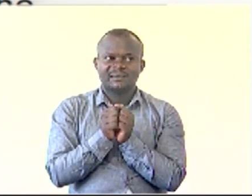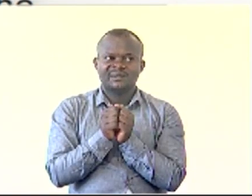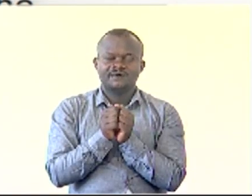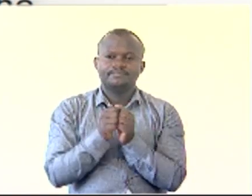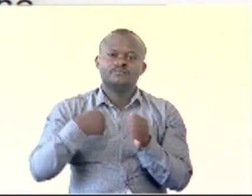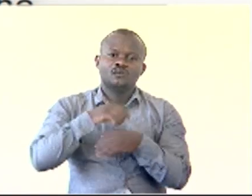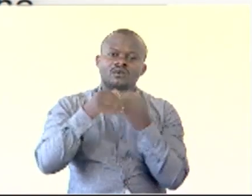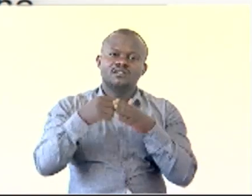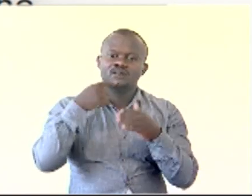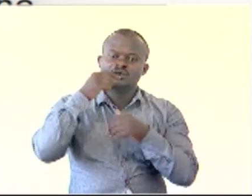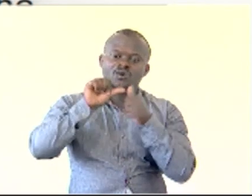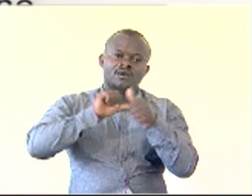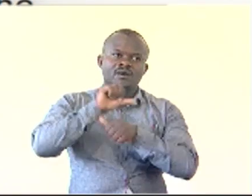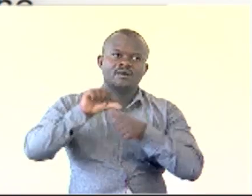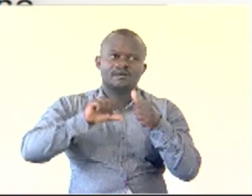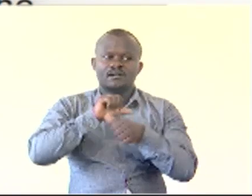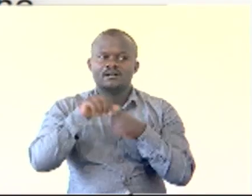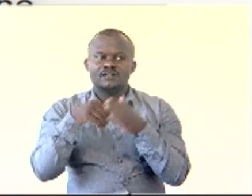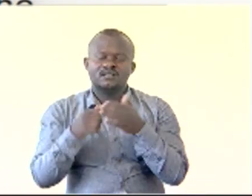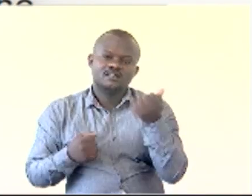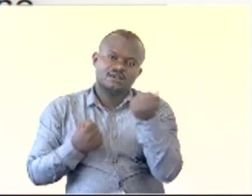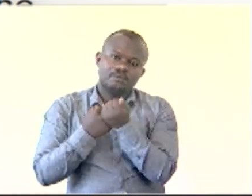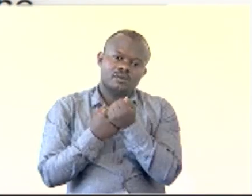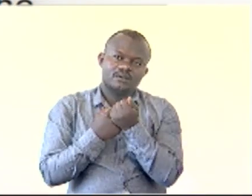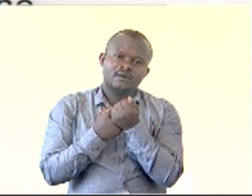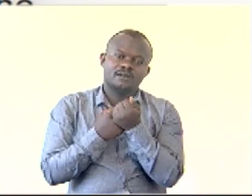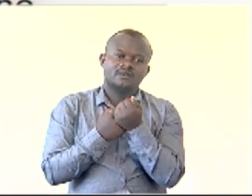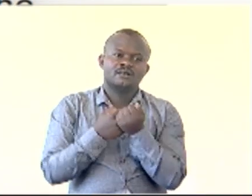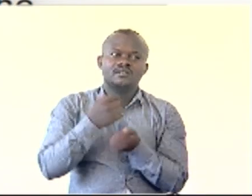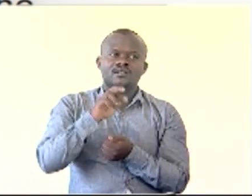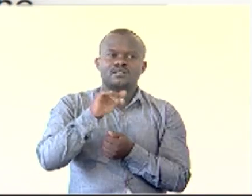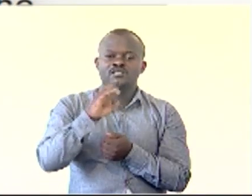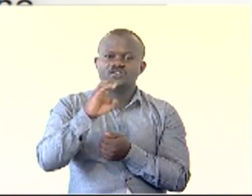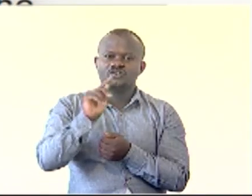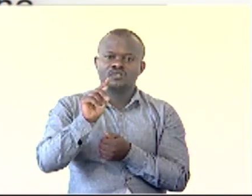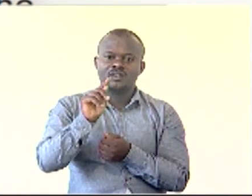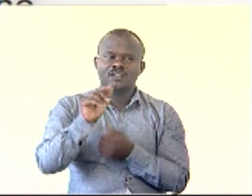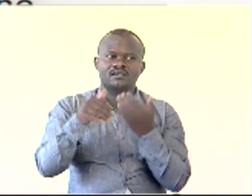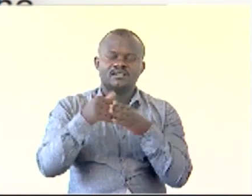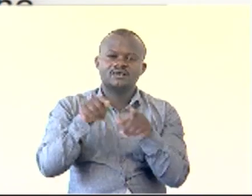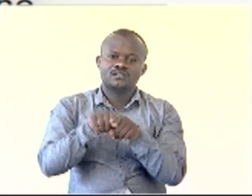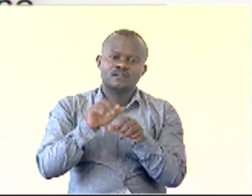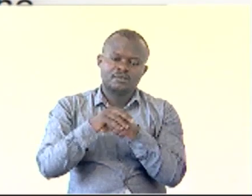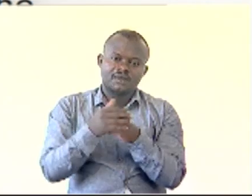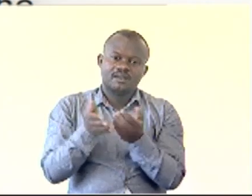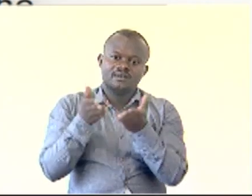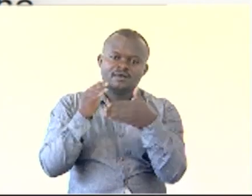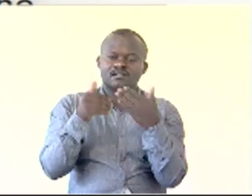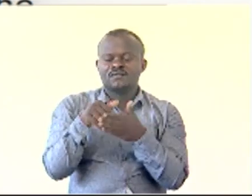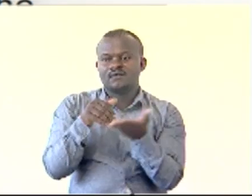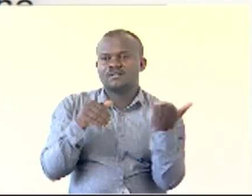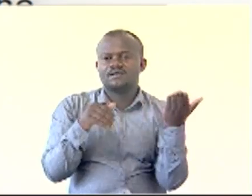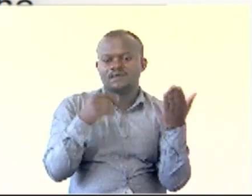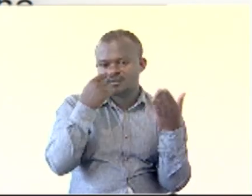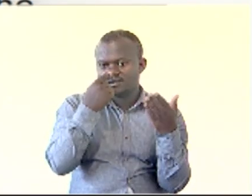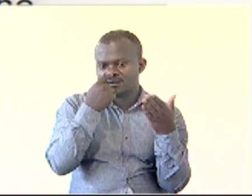We also talk about it supports the trachea. The trachea is also made up of the cartilages. The nose,